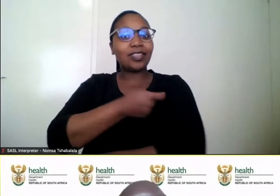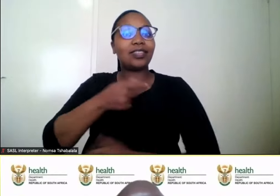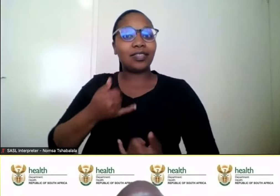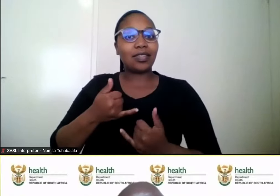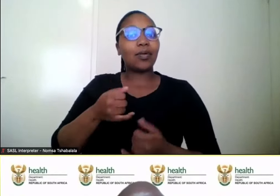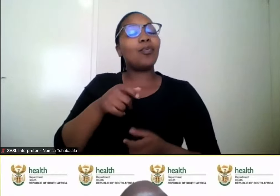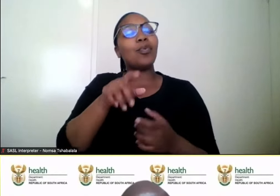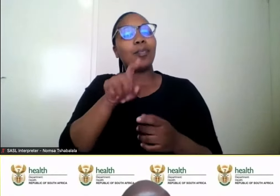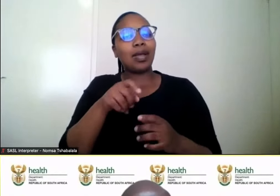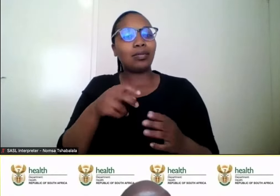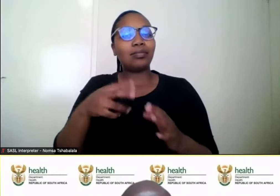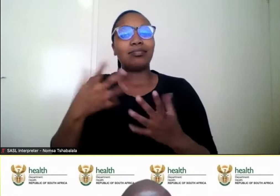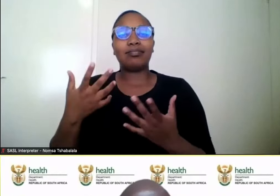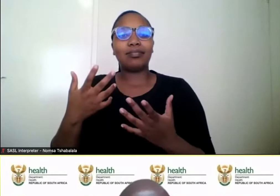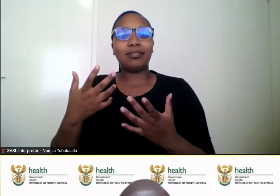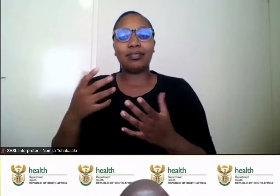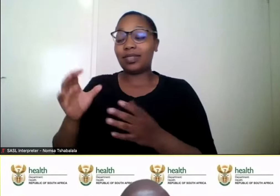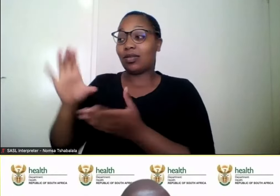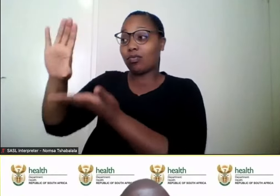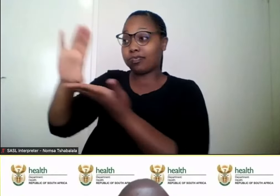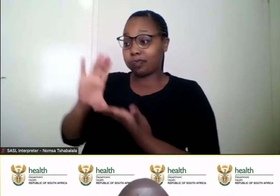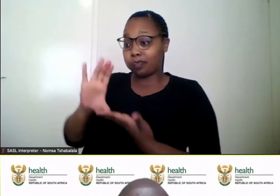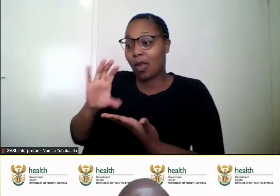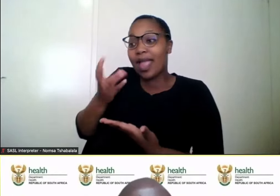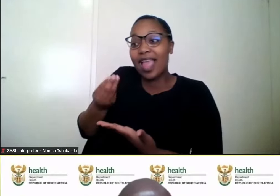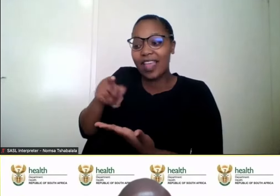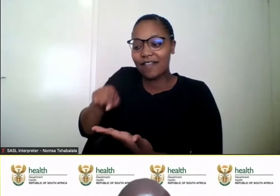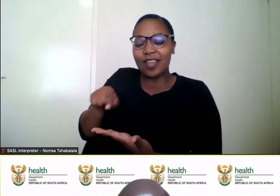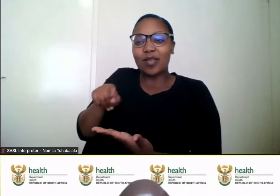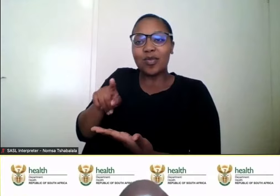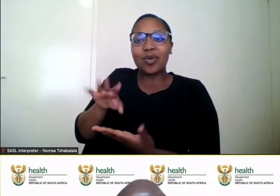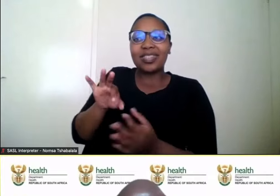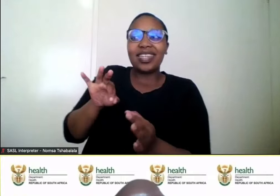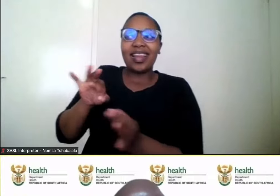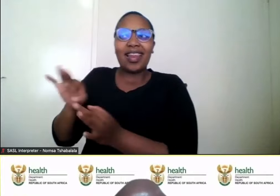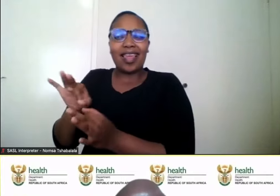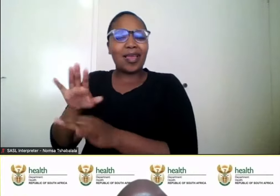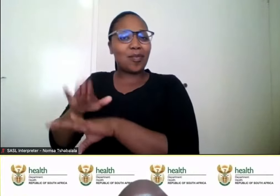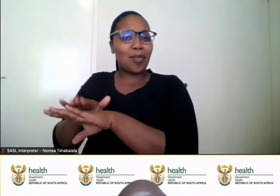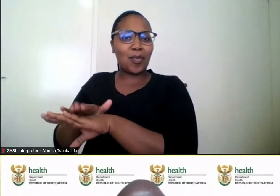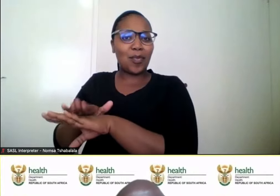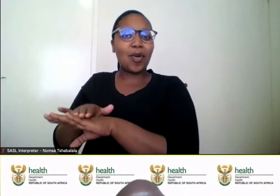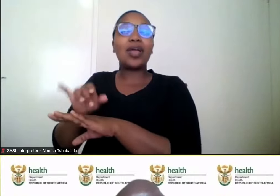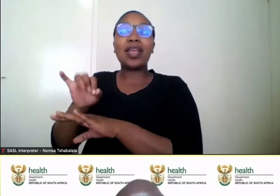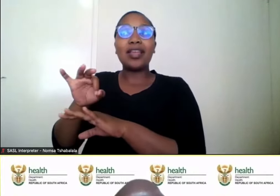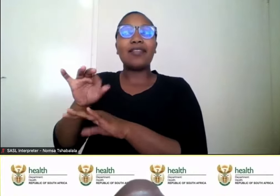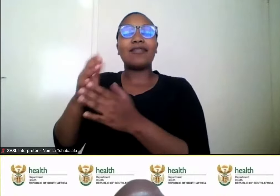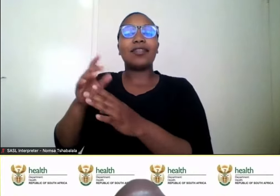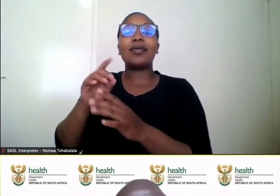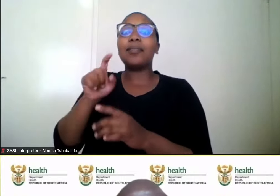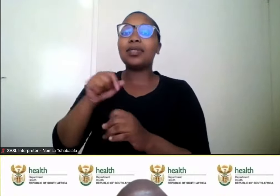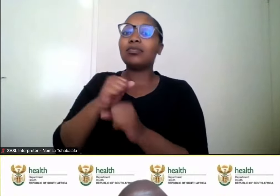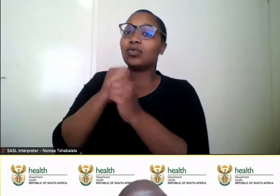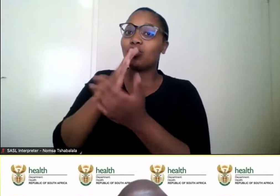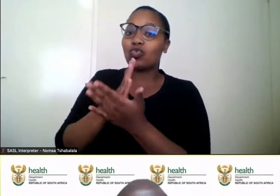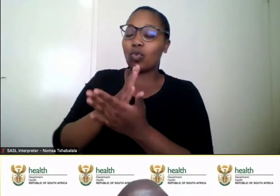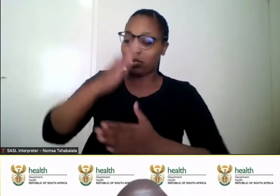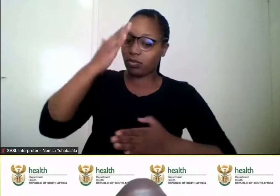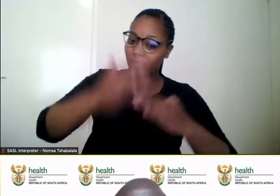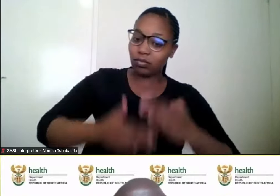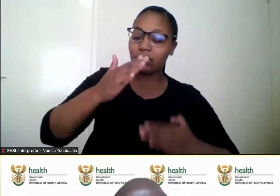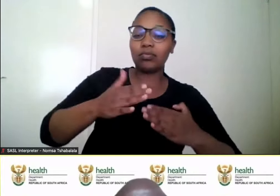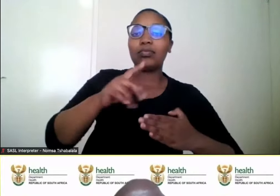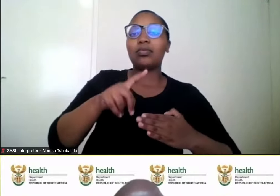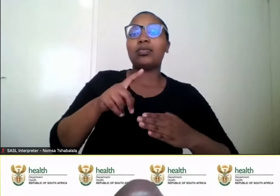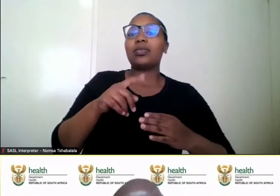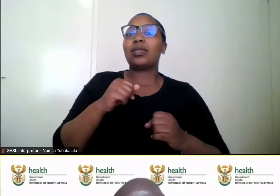at what you have and not delay some deliveries if you are able to. But at the end, we would really not